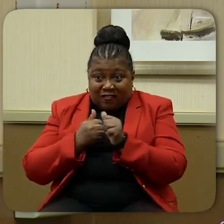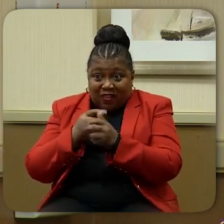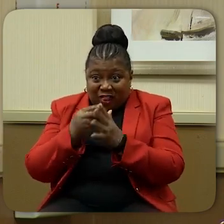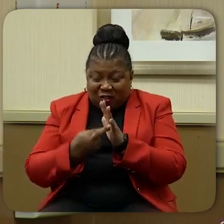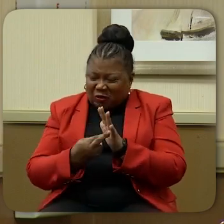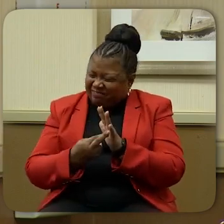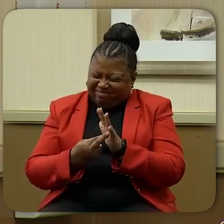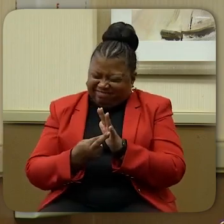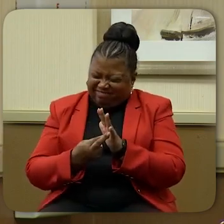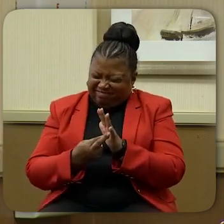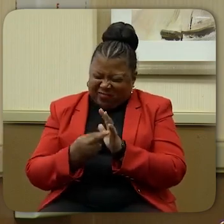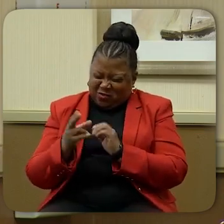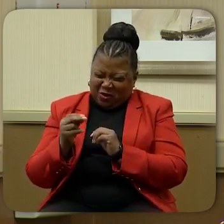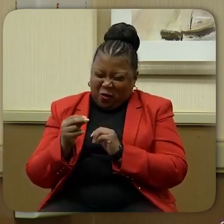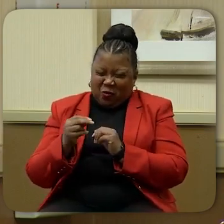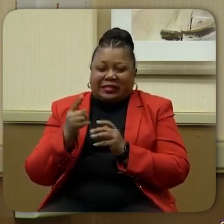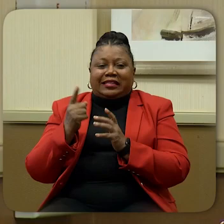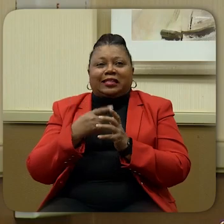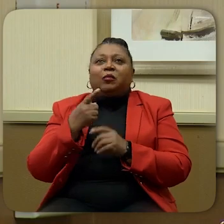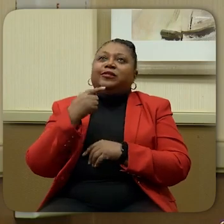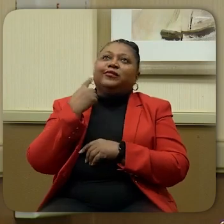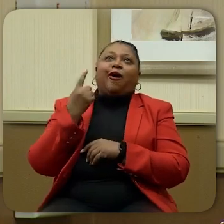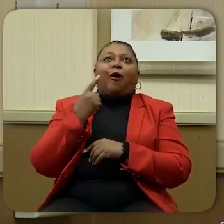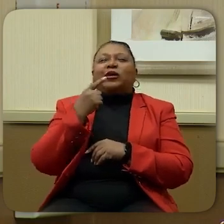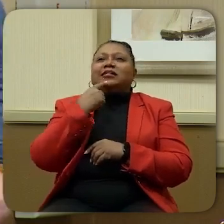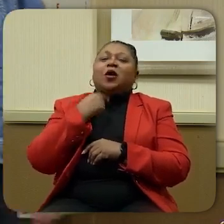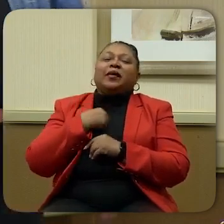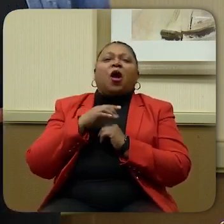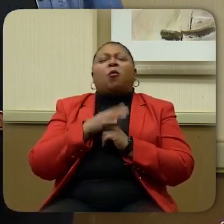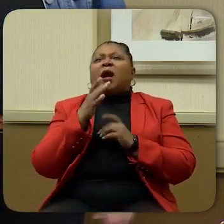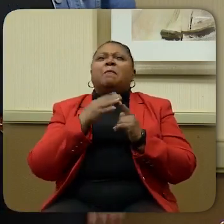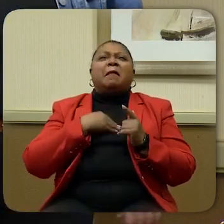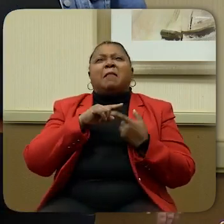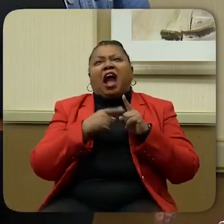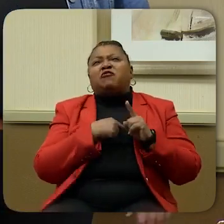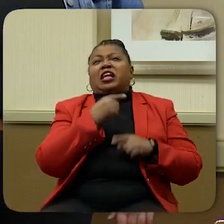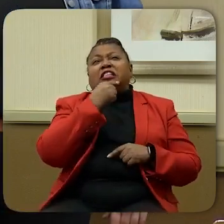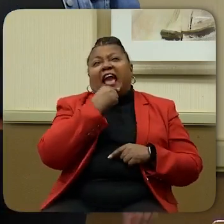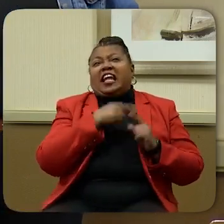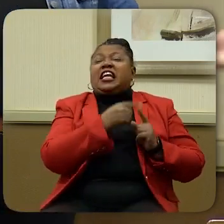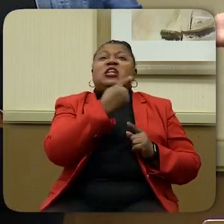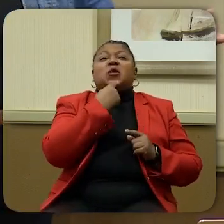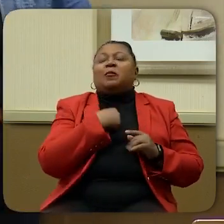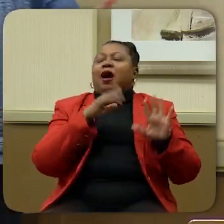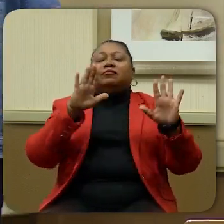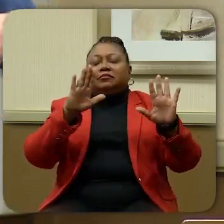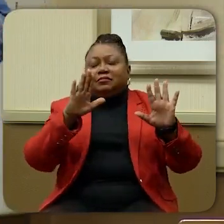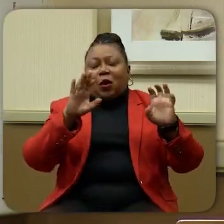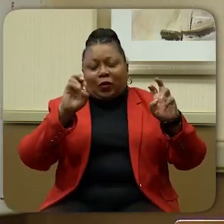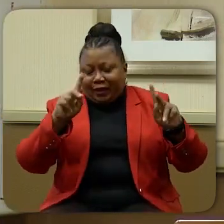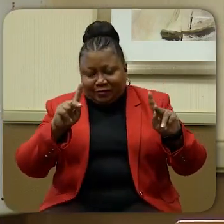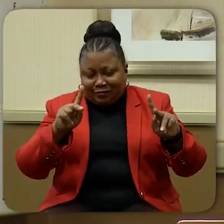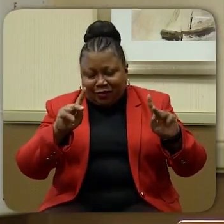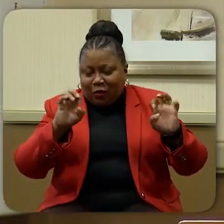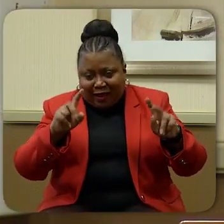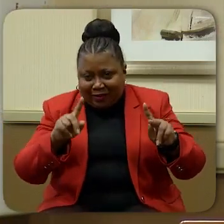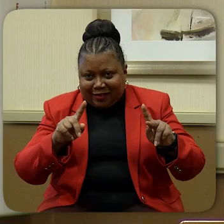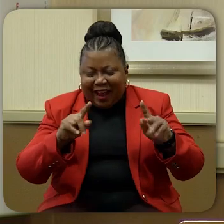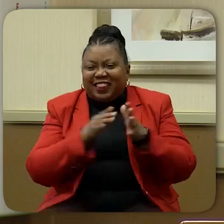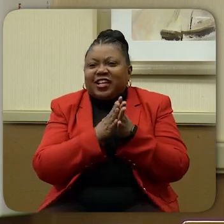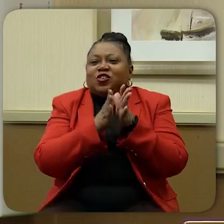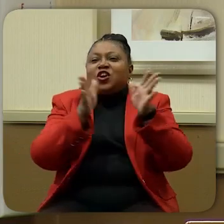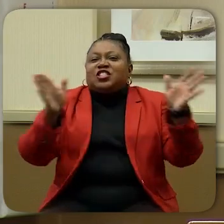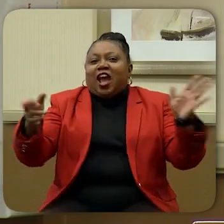these rules? No, right? Someone is always saying to me, well, my friend's gay, and he said that. I'm like, okay. Well, these are our